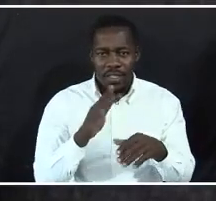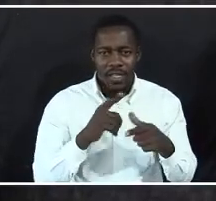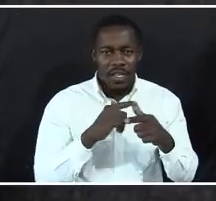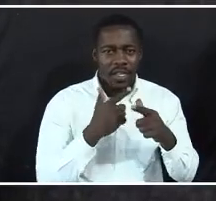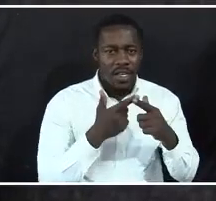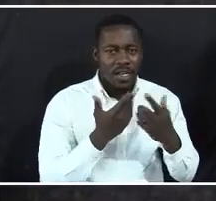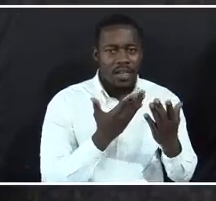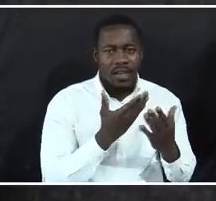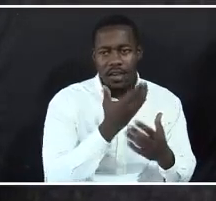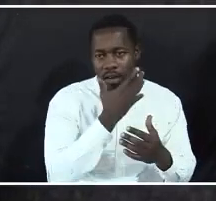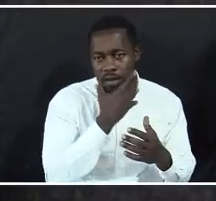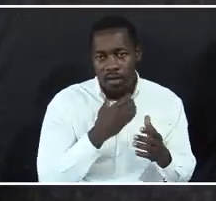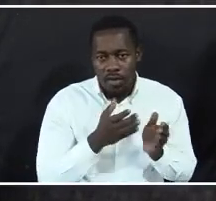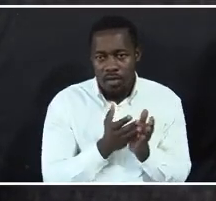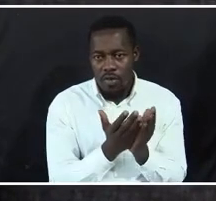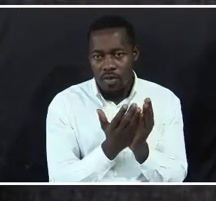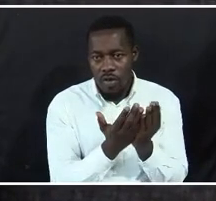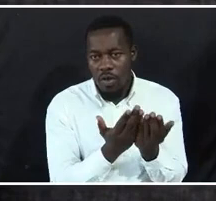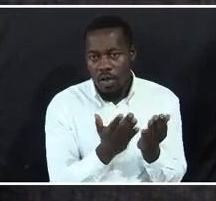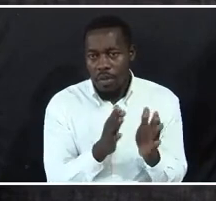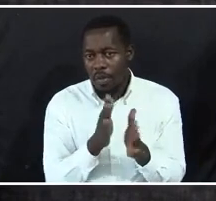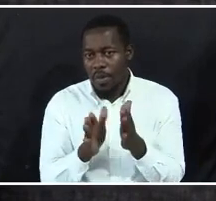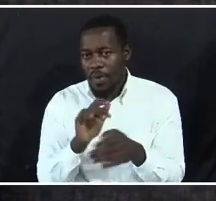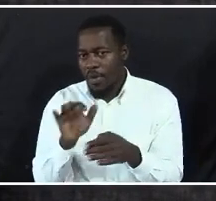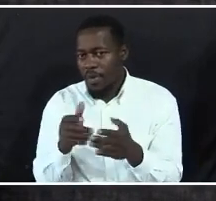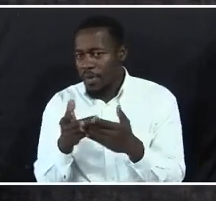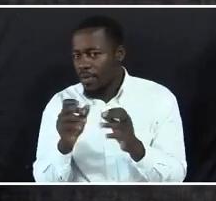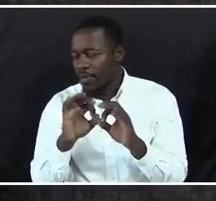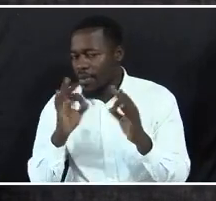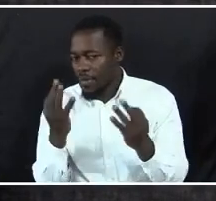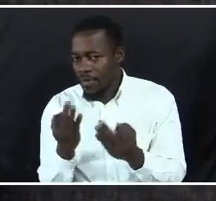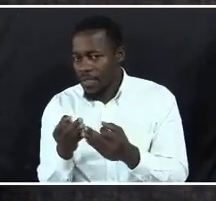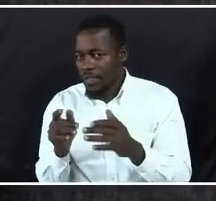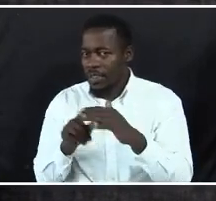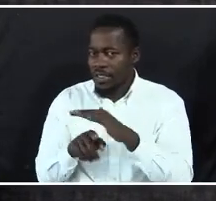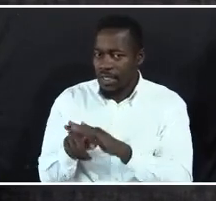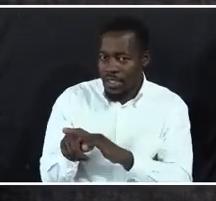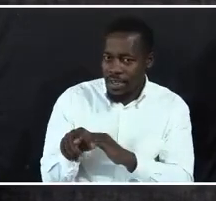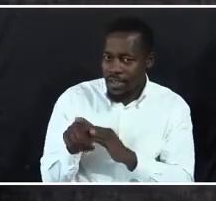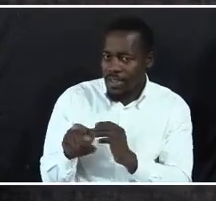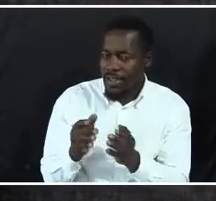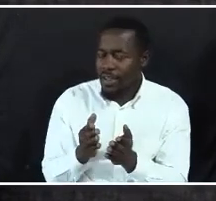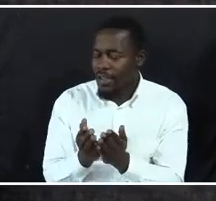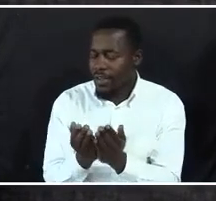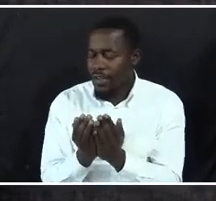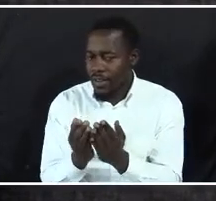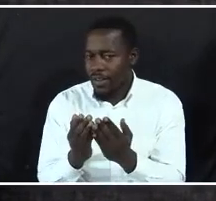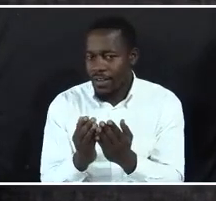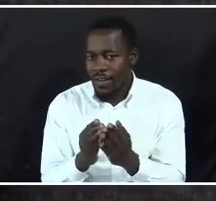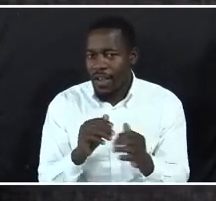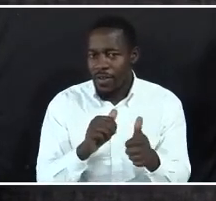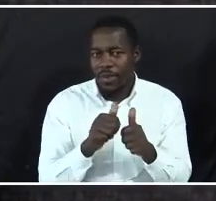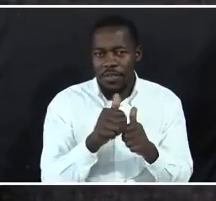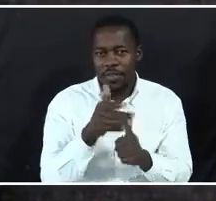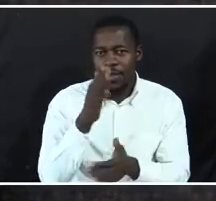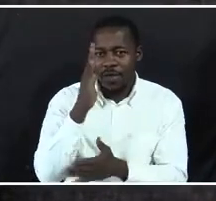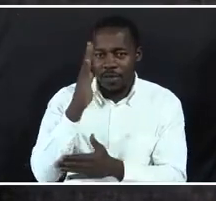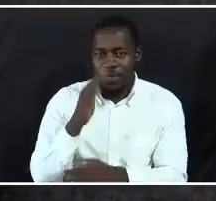became heir of the righteousness which is according to faith. Amen.